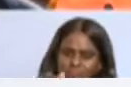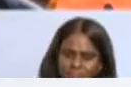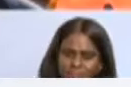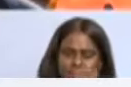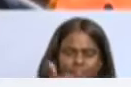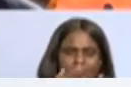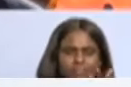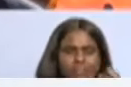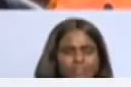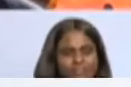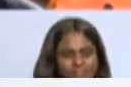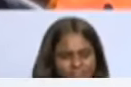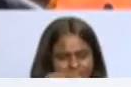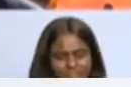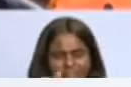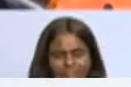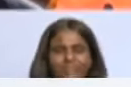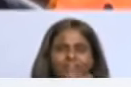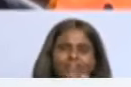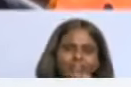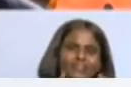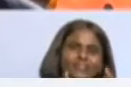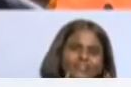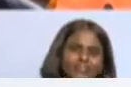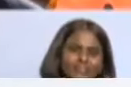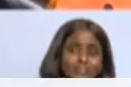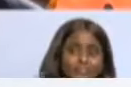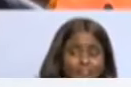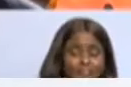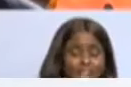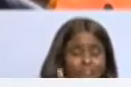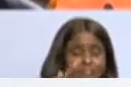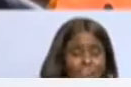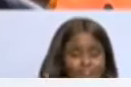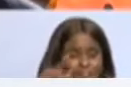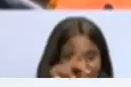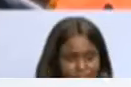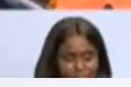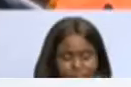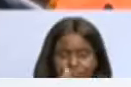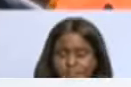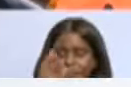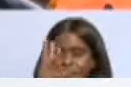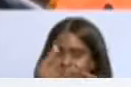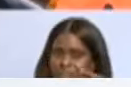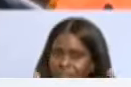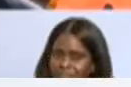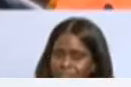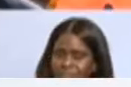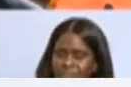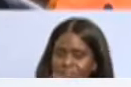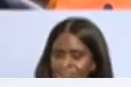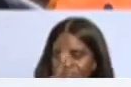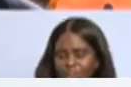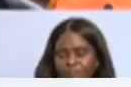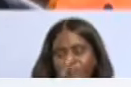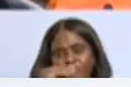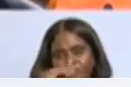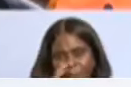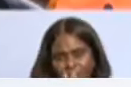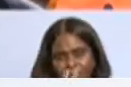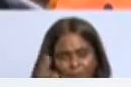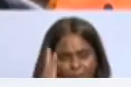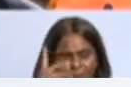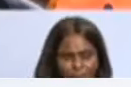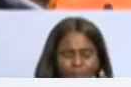national and regional level. The main project to be undertaken, Madam Speaker, we've